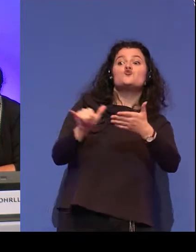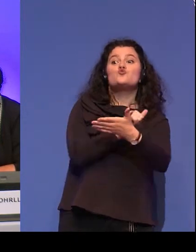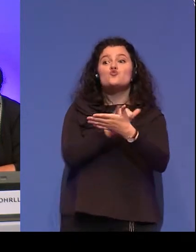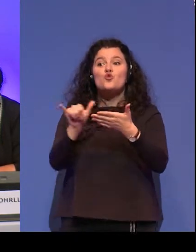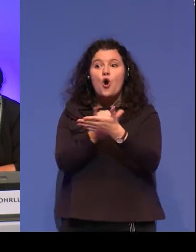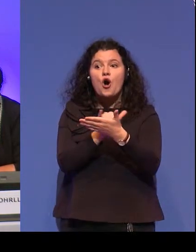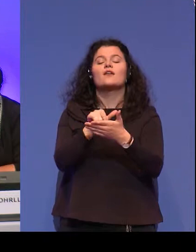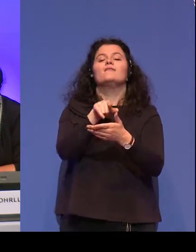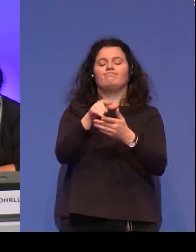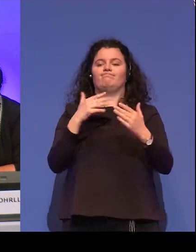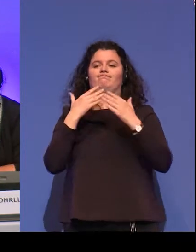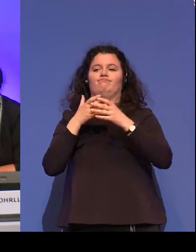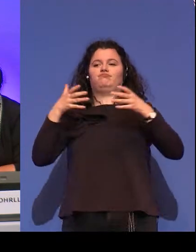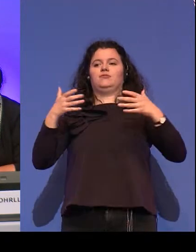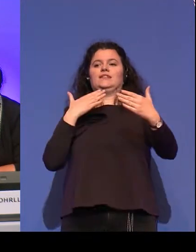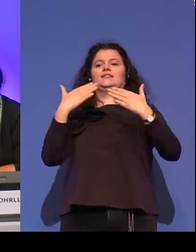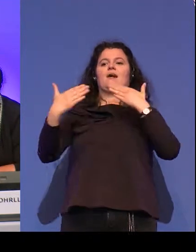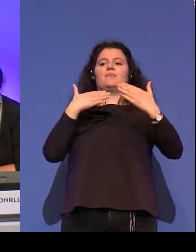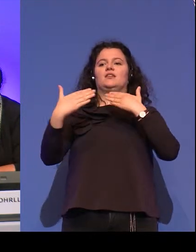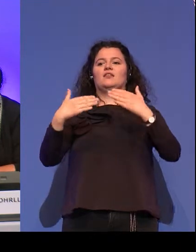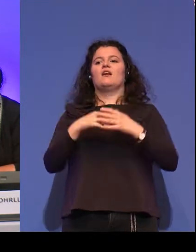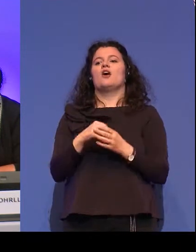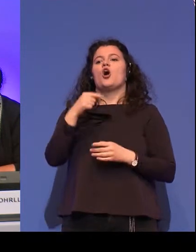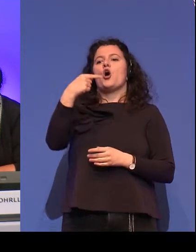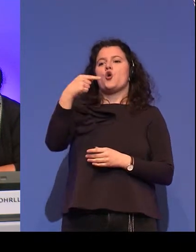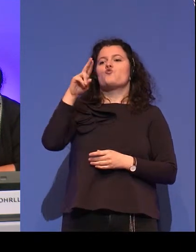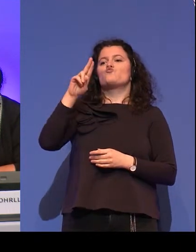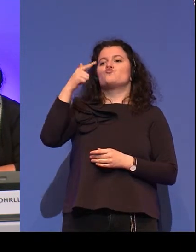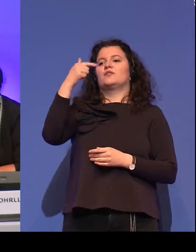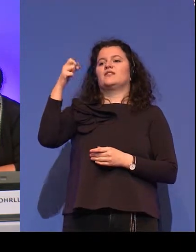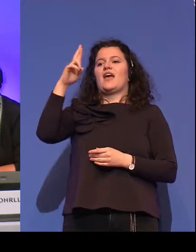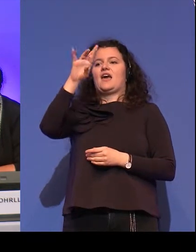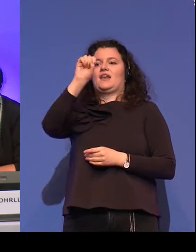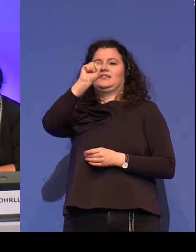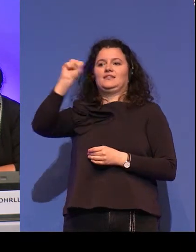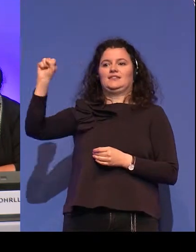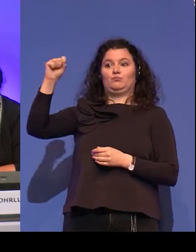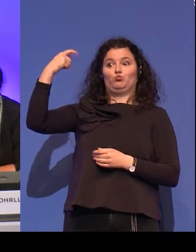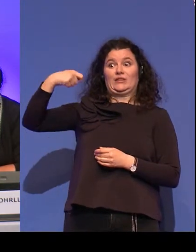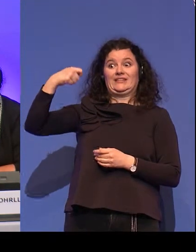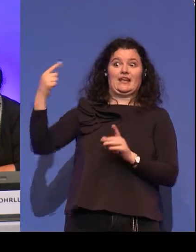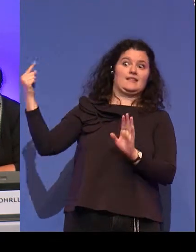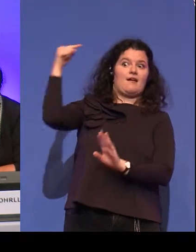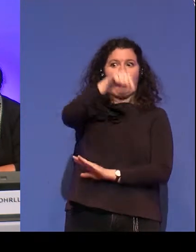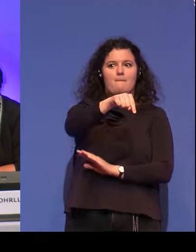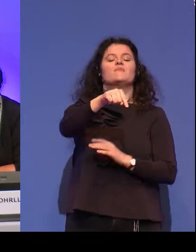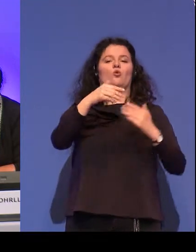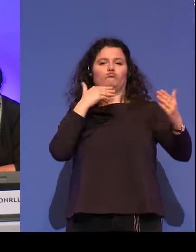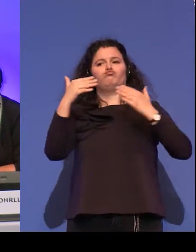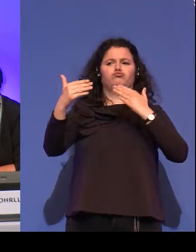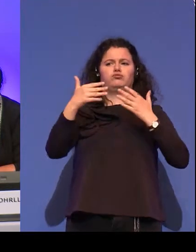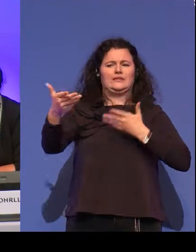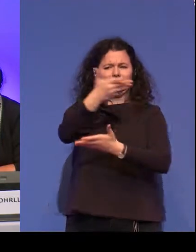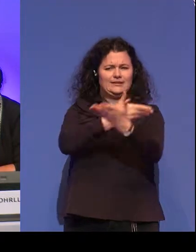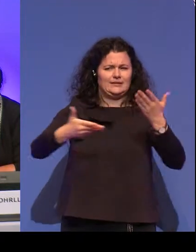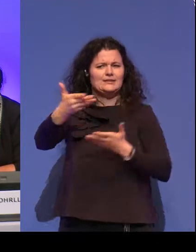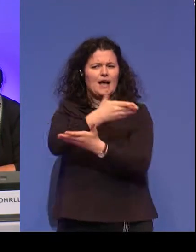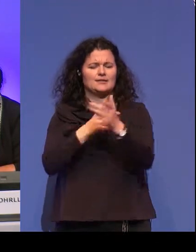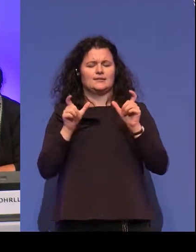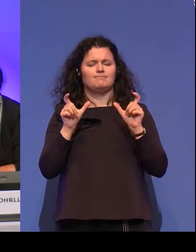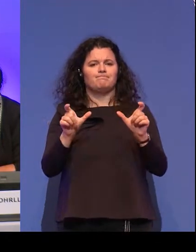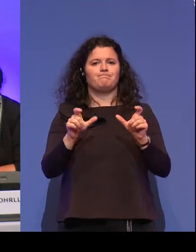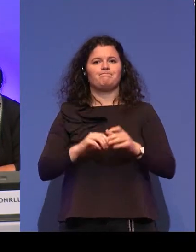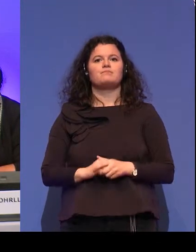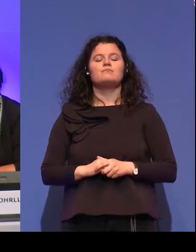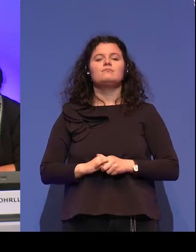of state, and the outcomes of these 2 events will be also handled there. And we have also already agreed